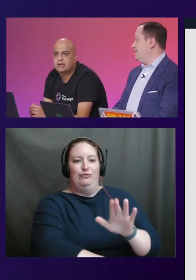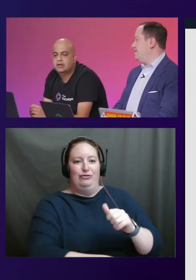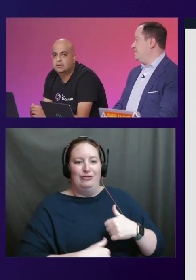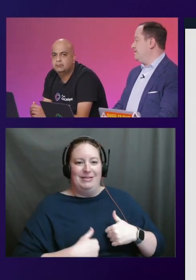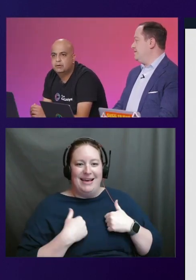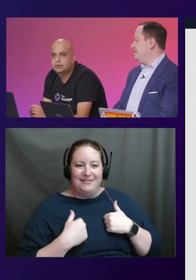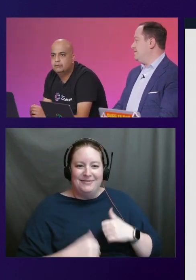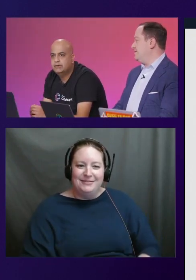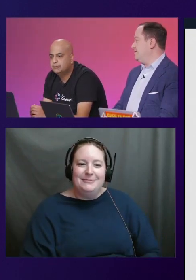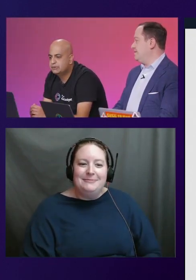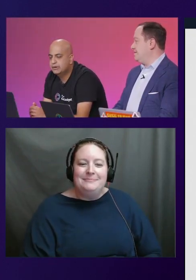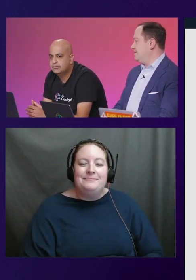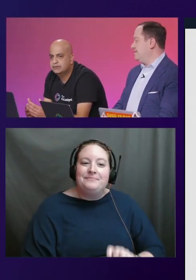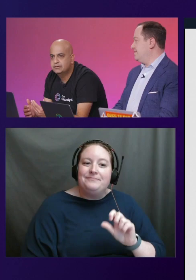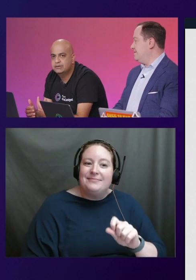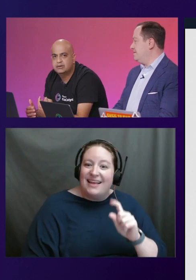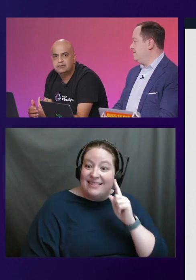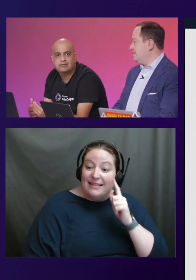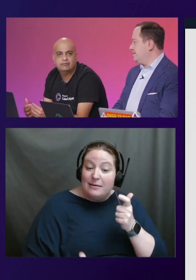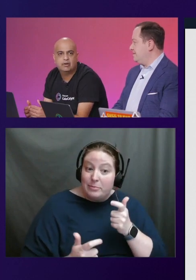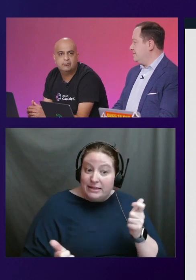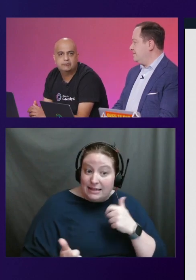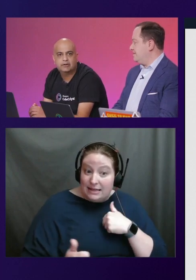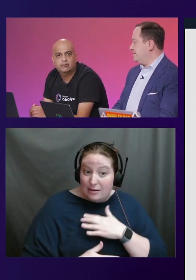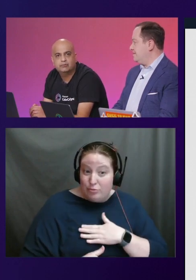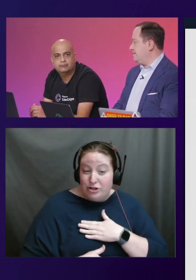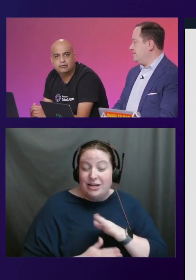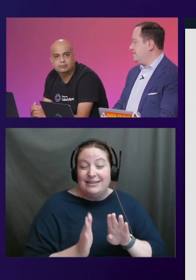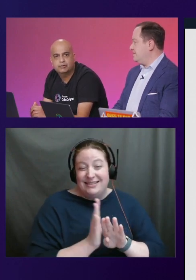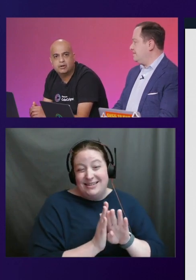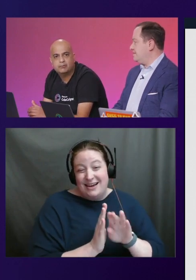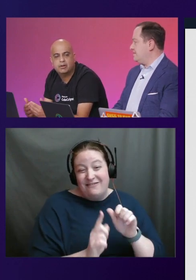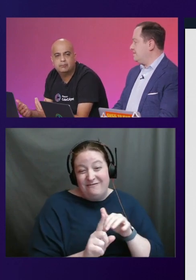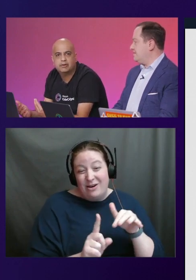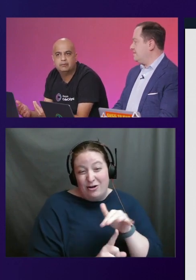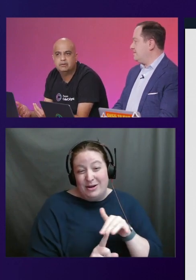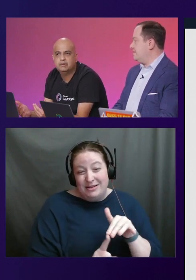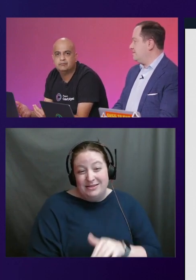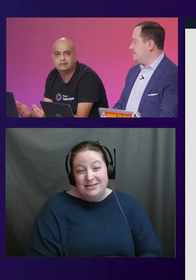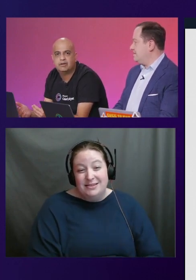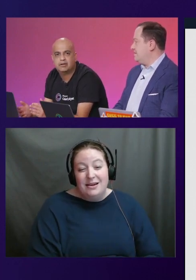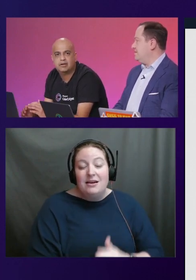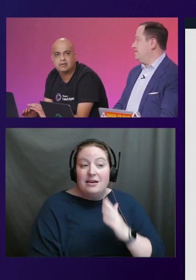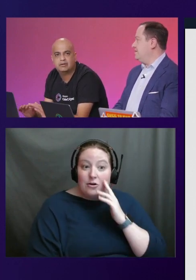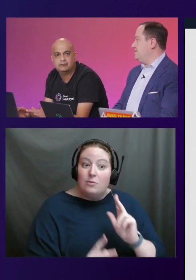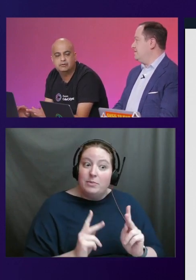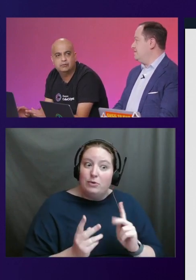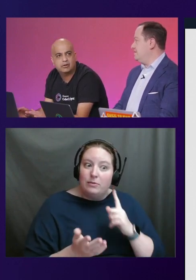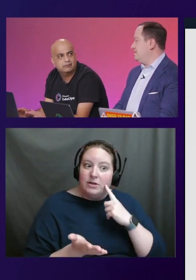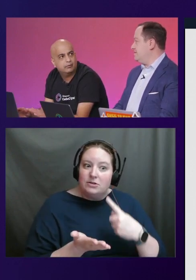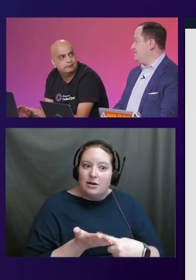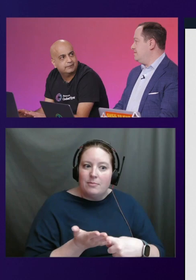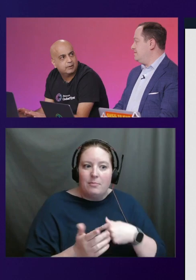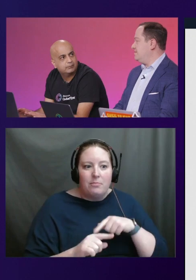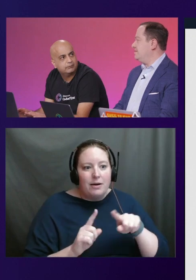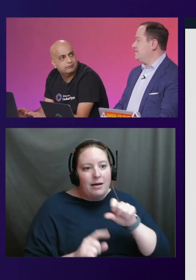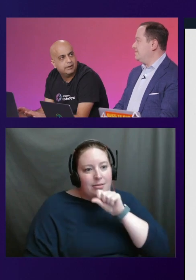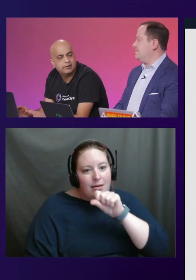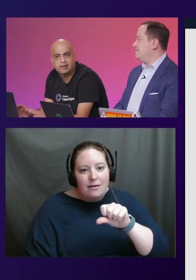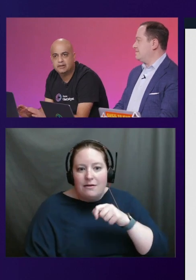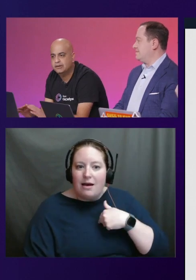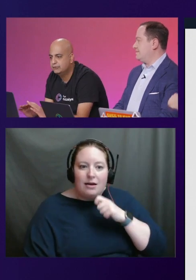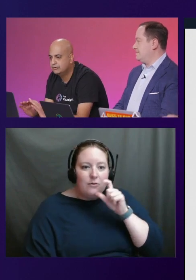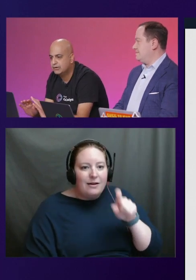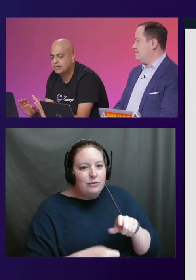that I really appreciated is the dev environment. I know folks have been talking about it, but I really love the fact that I don't have to do a lot of local setup,